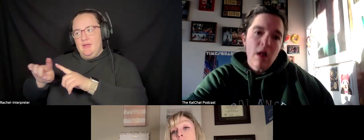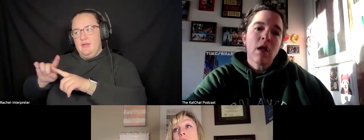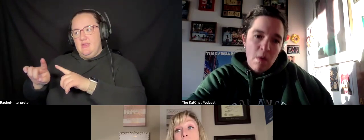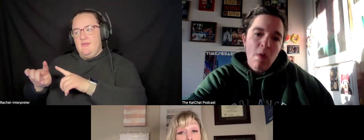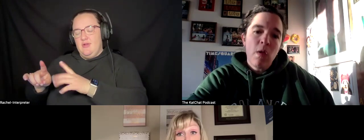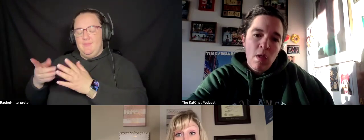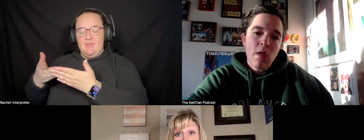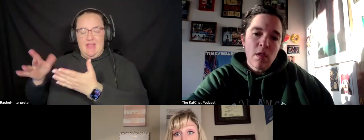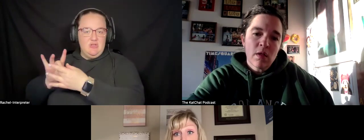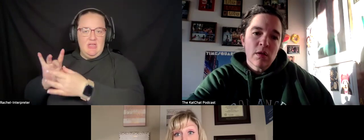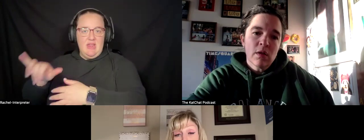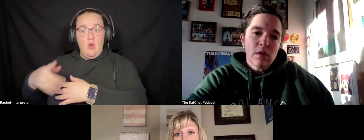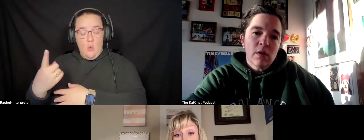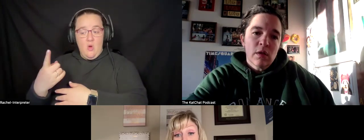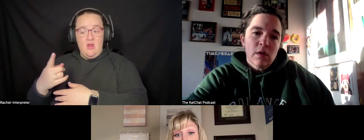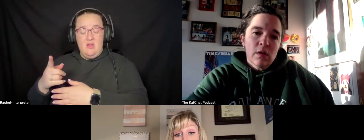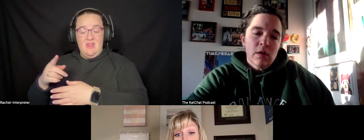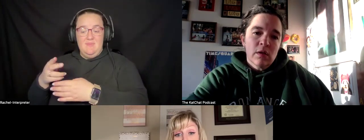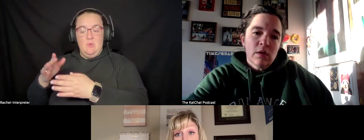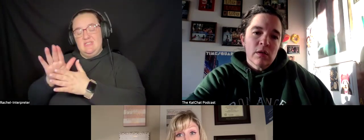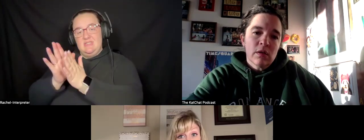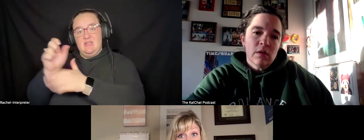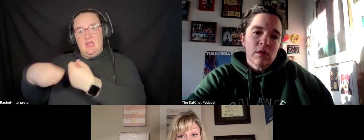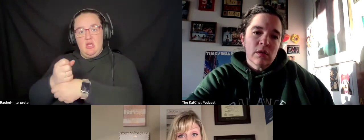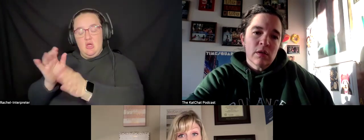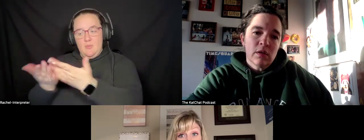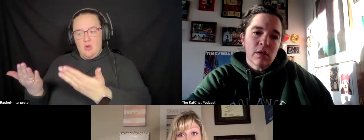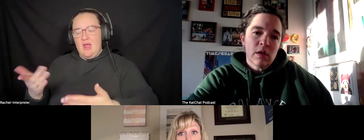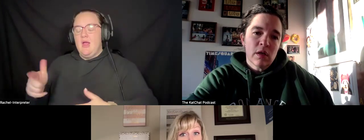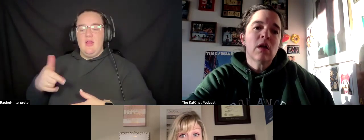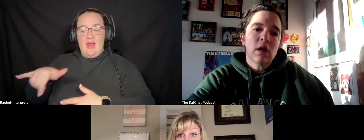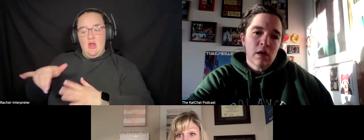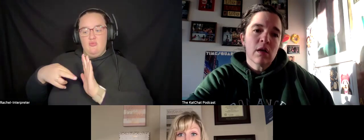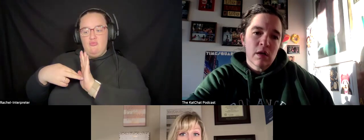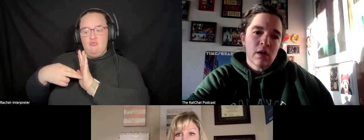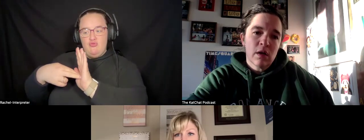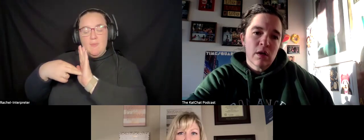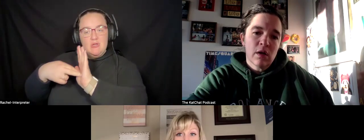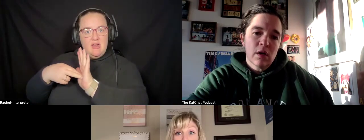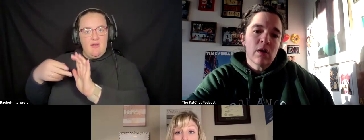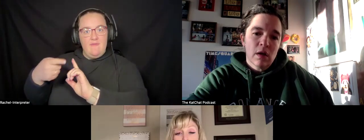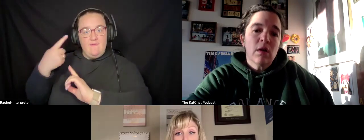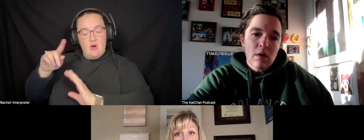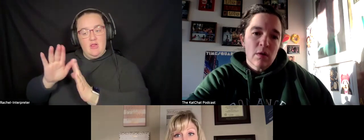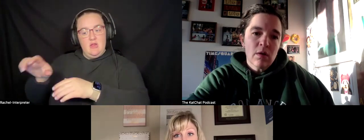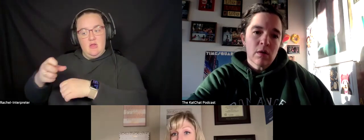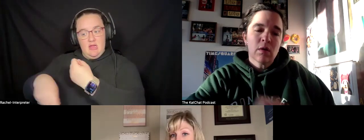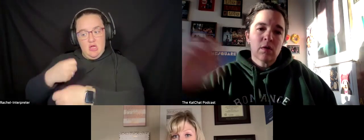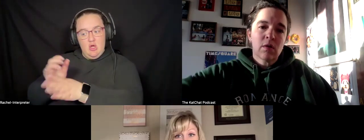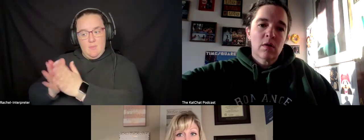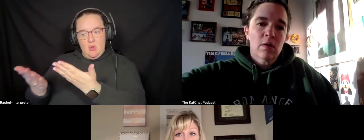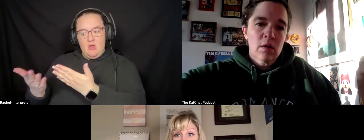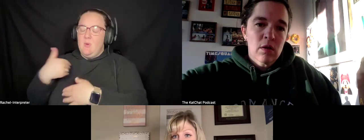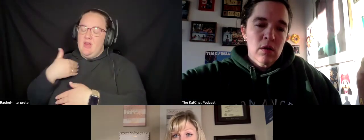yearbook. I had a great relationship with my yearbook representative that would basically was our sales rep that